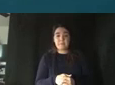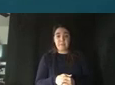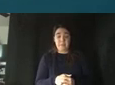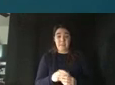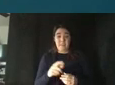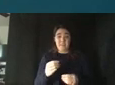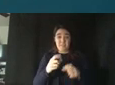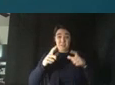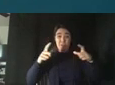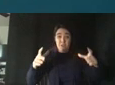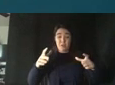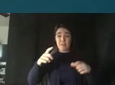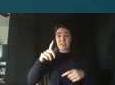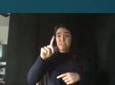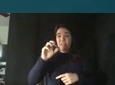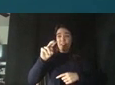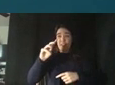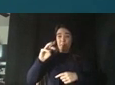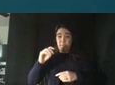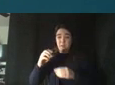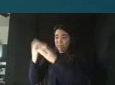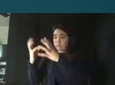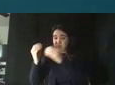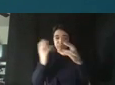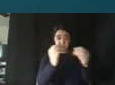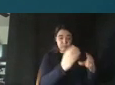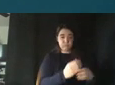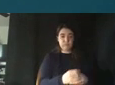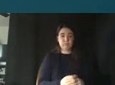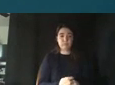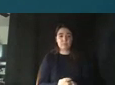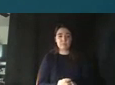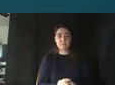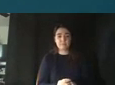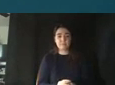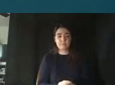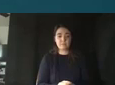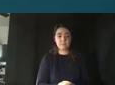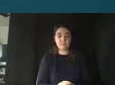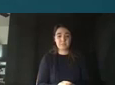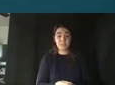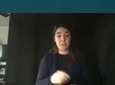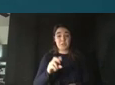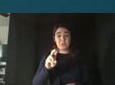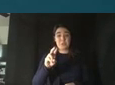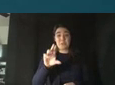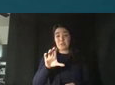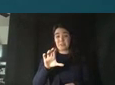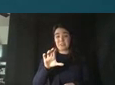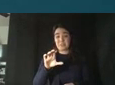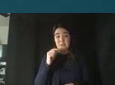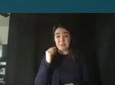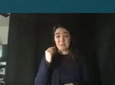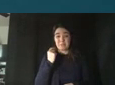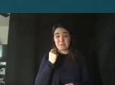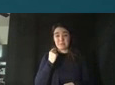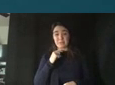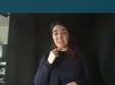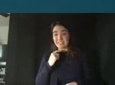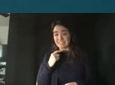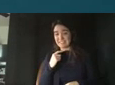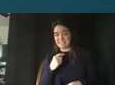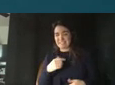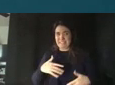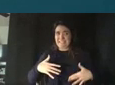And let's just say that 200 Marines were not excited for a female reporter with her female cameraman to be coming with